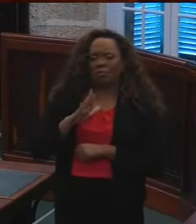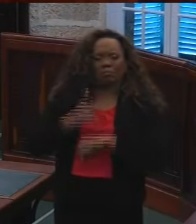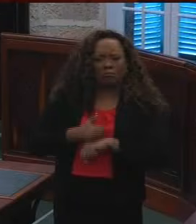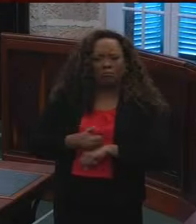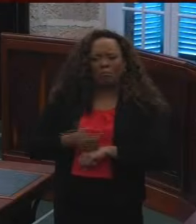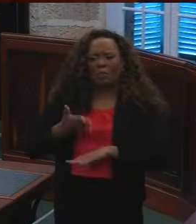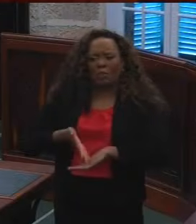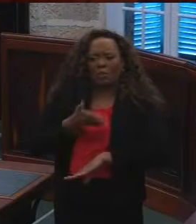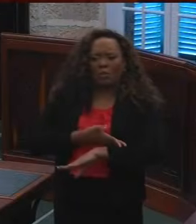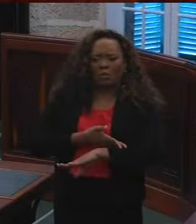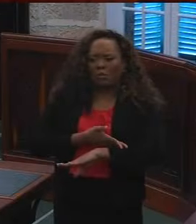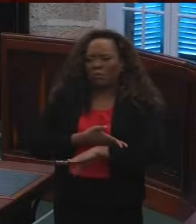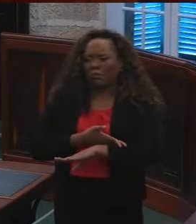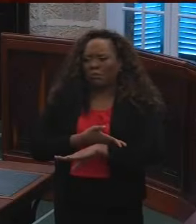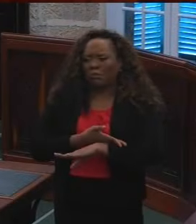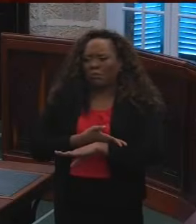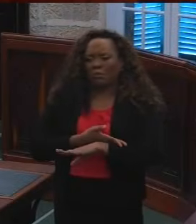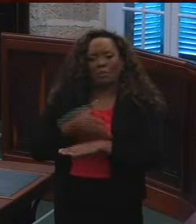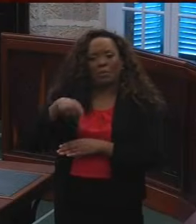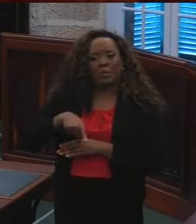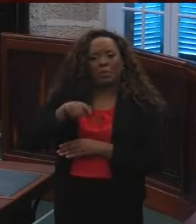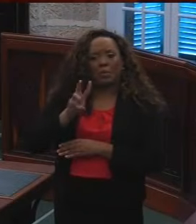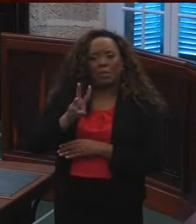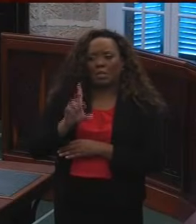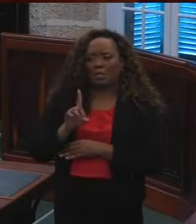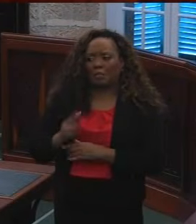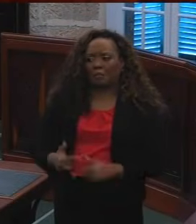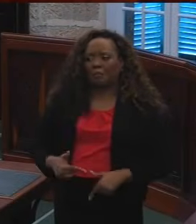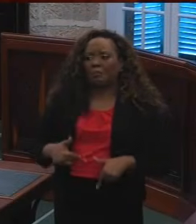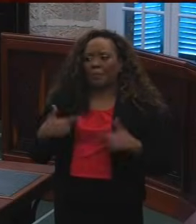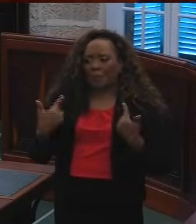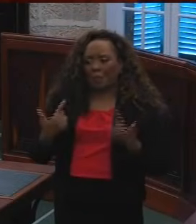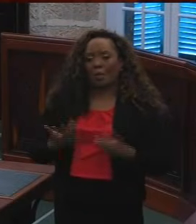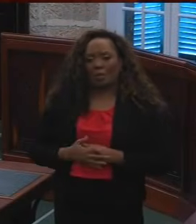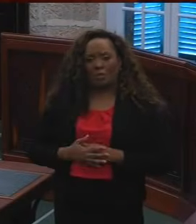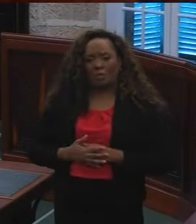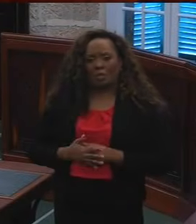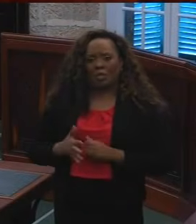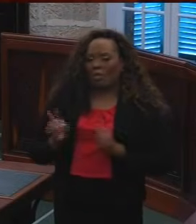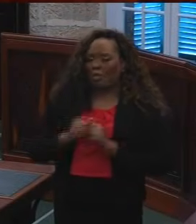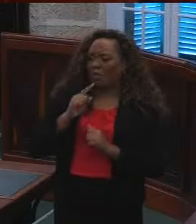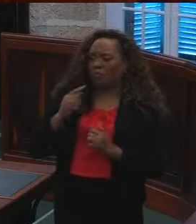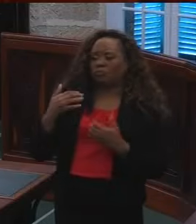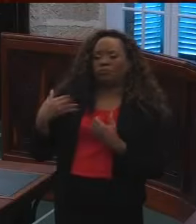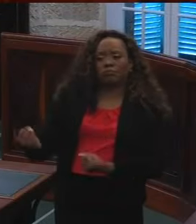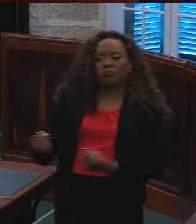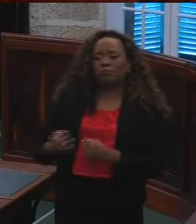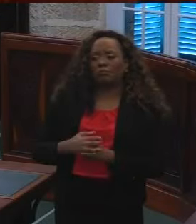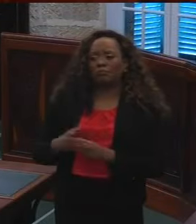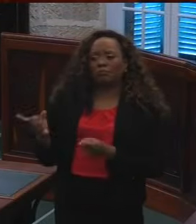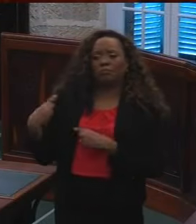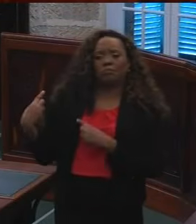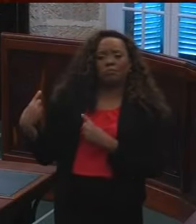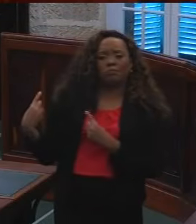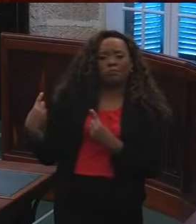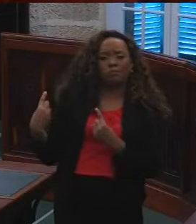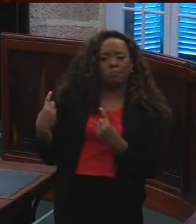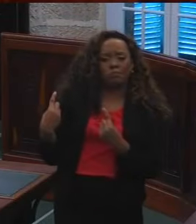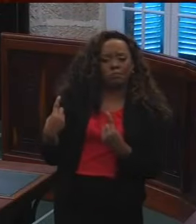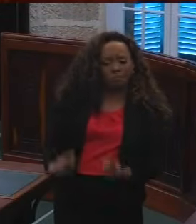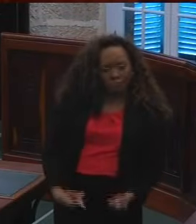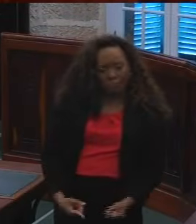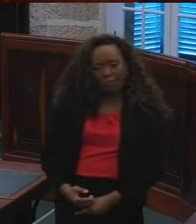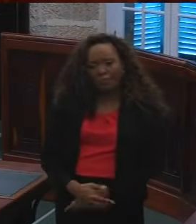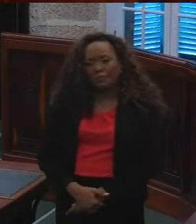value of the lives of persons who would have served this country with aplomb over